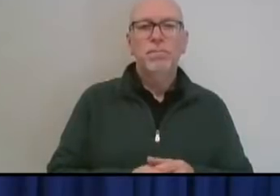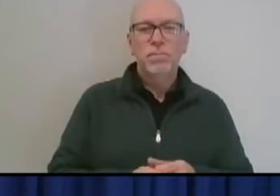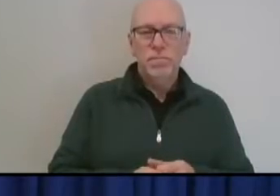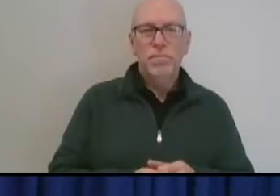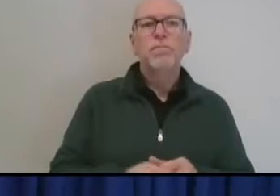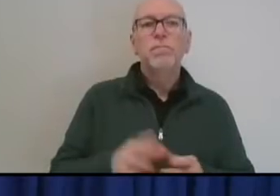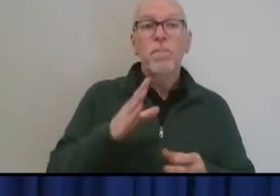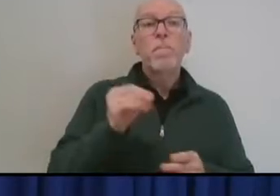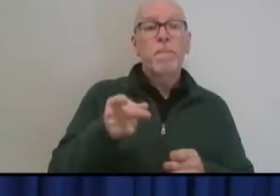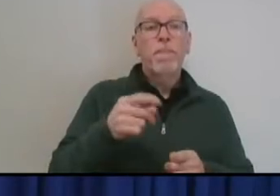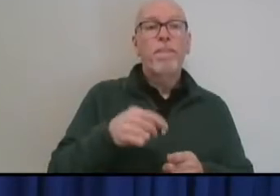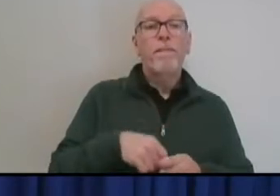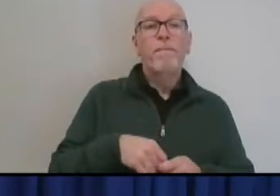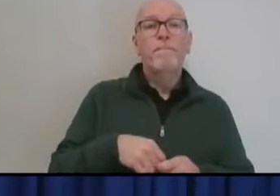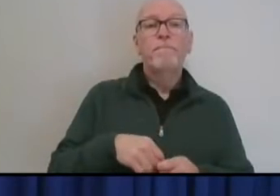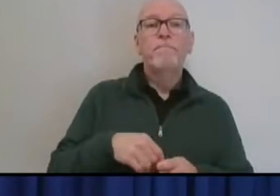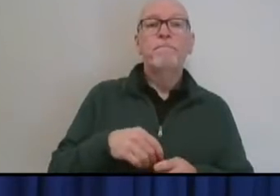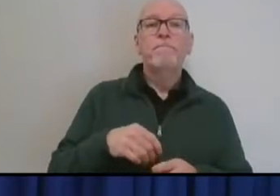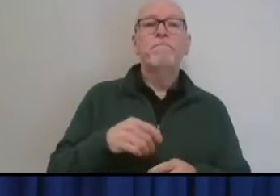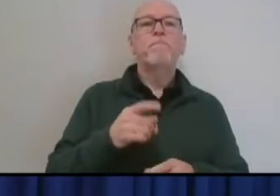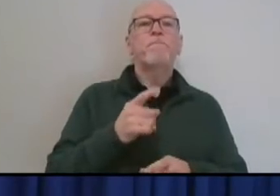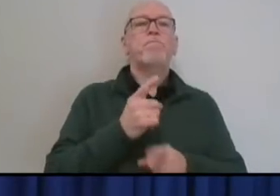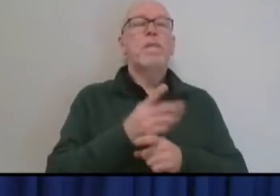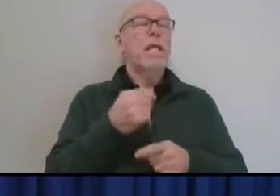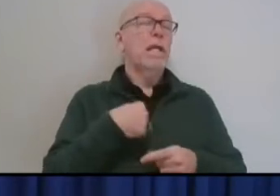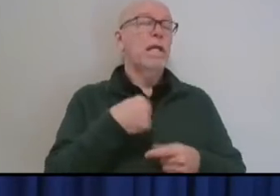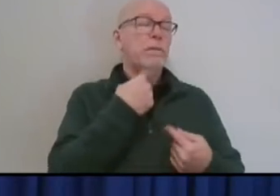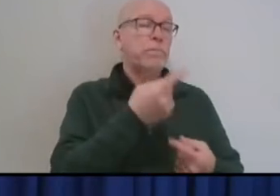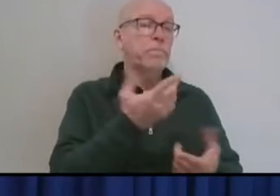and I would say, Sherry, that